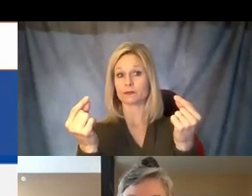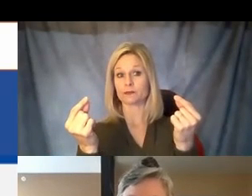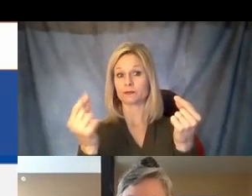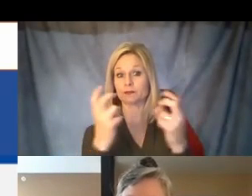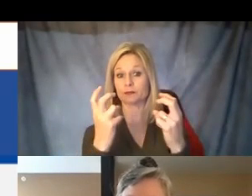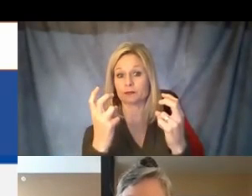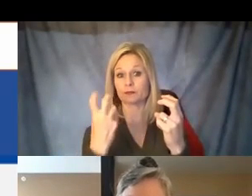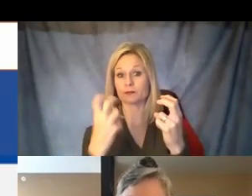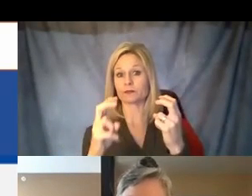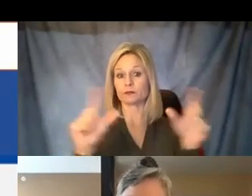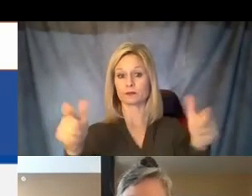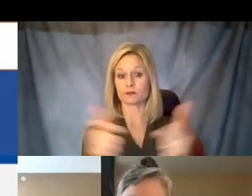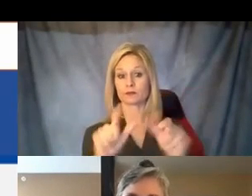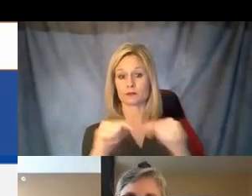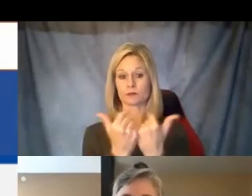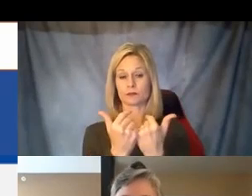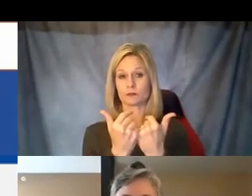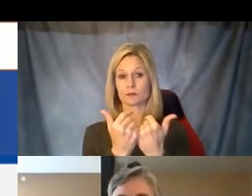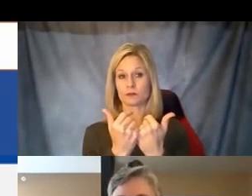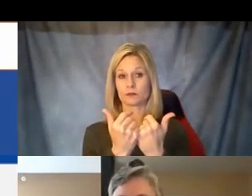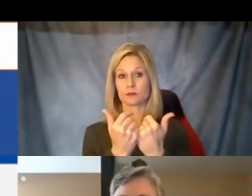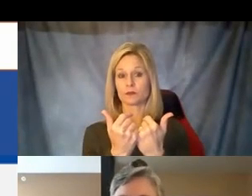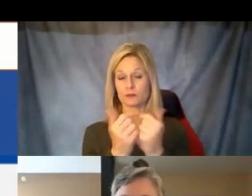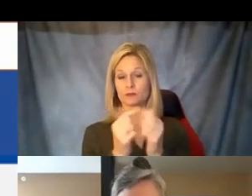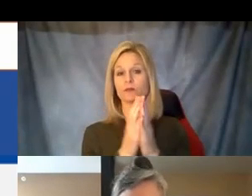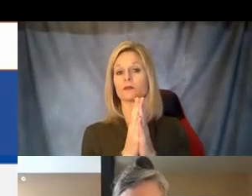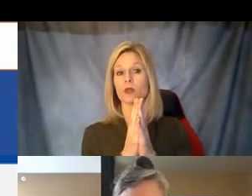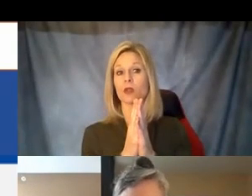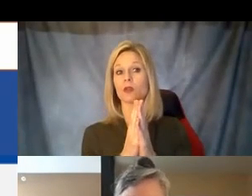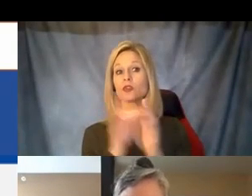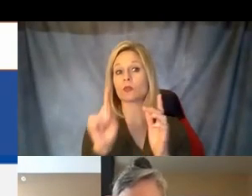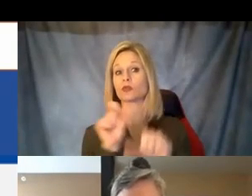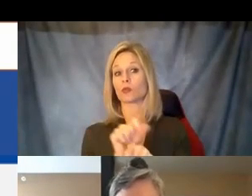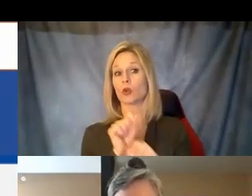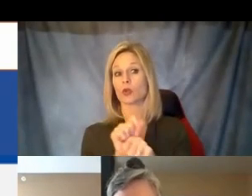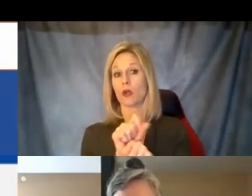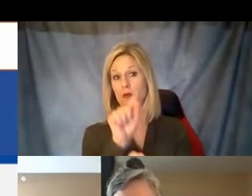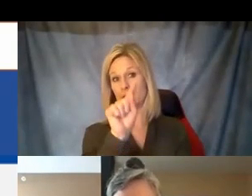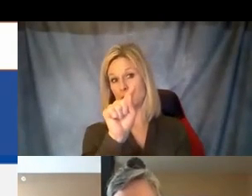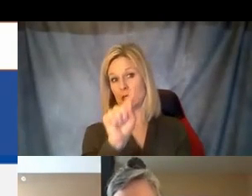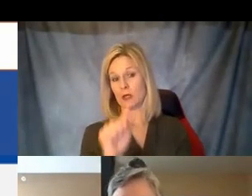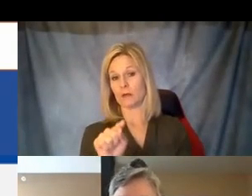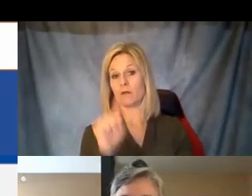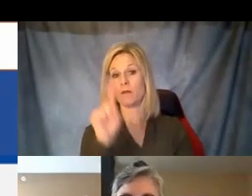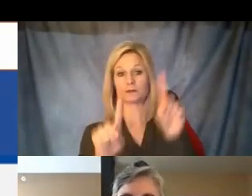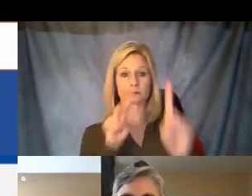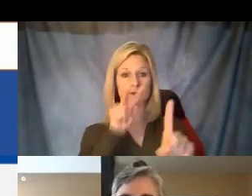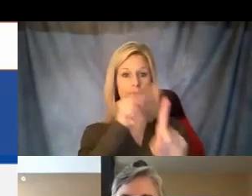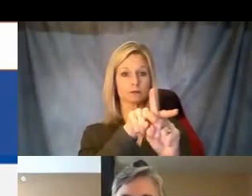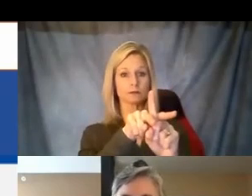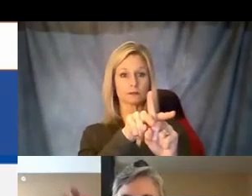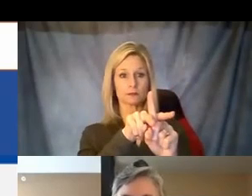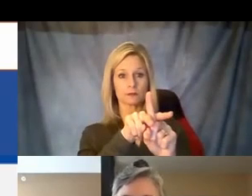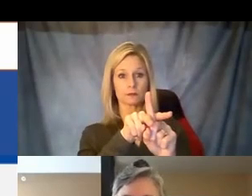group strategies again. And here's what we want you to work on, because we're randomly going to assign you, other than